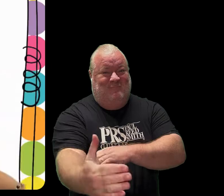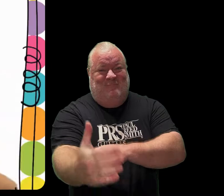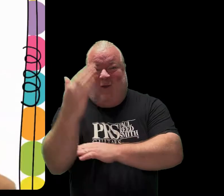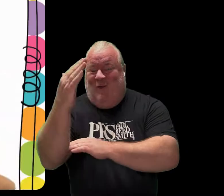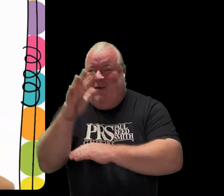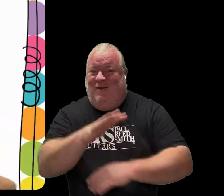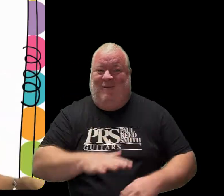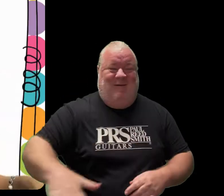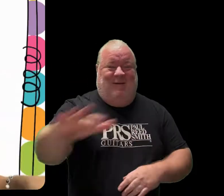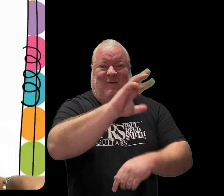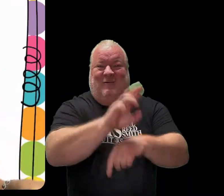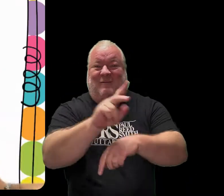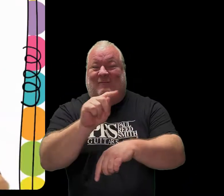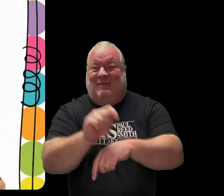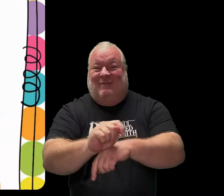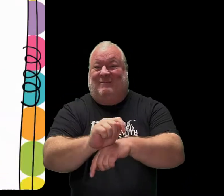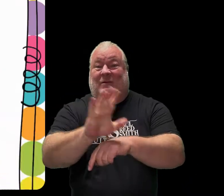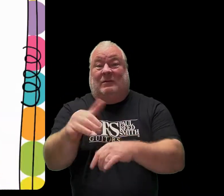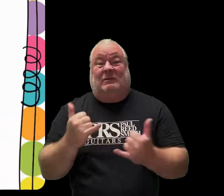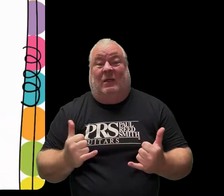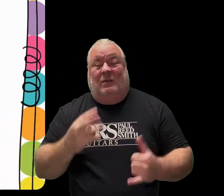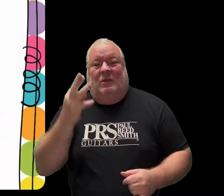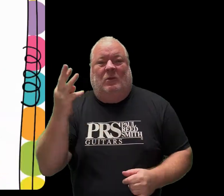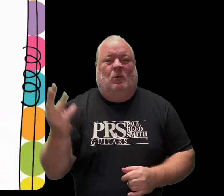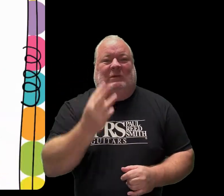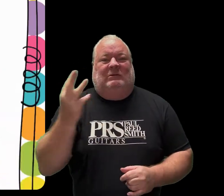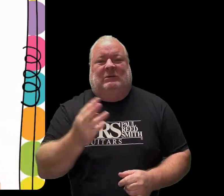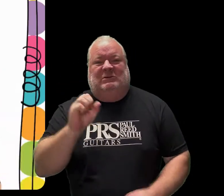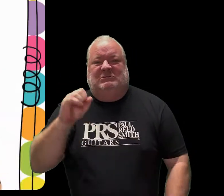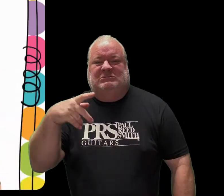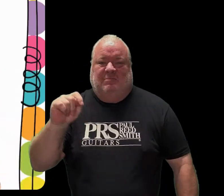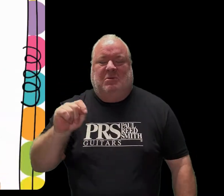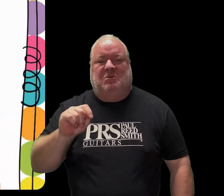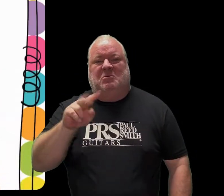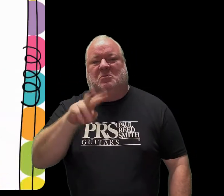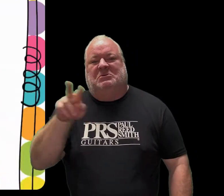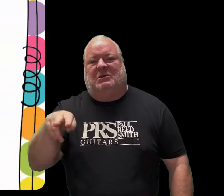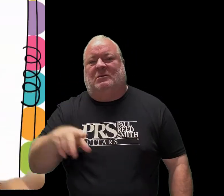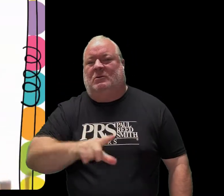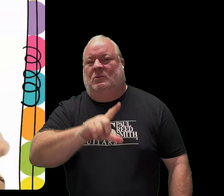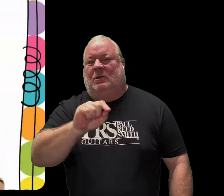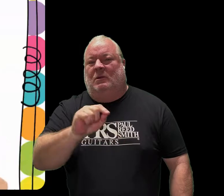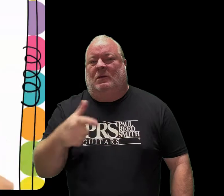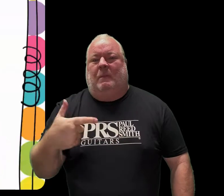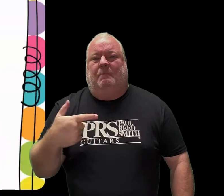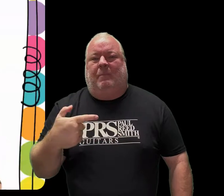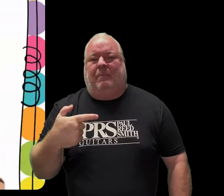Good morning, Raymond Temple. Today is Wednesday, September 22nd,